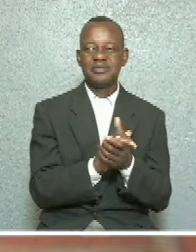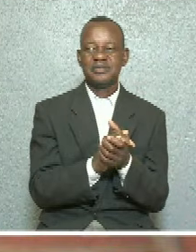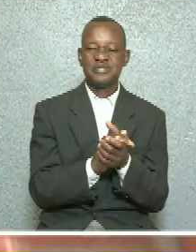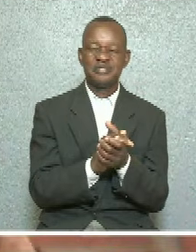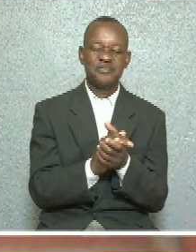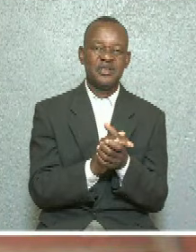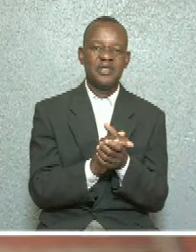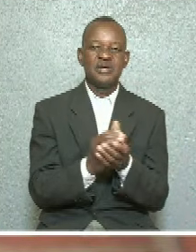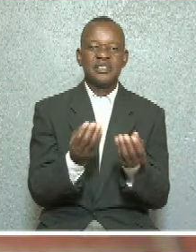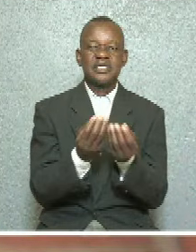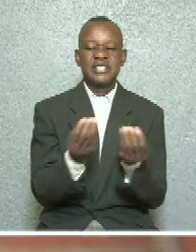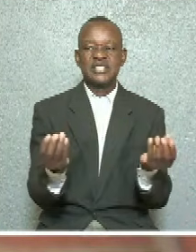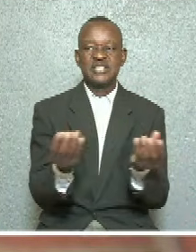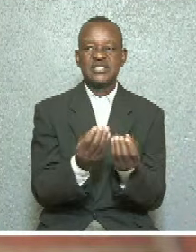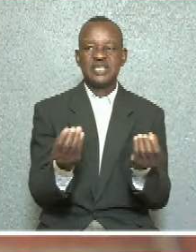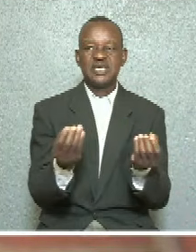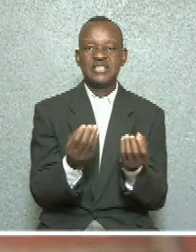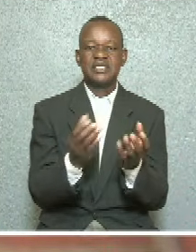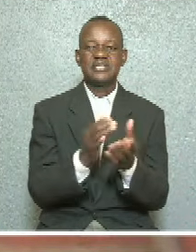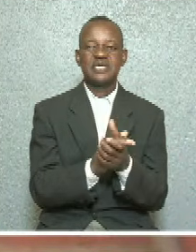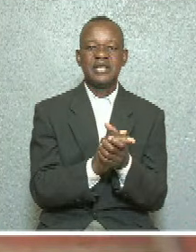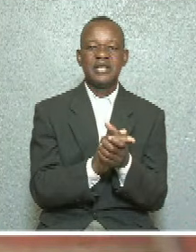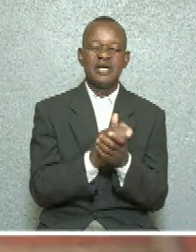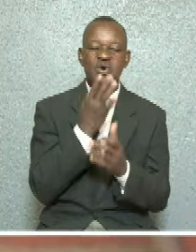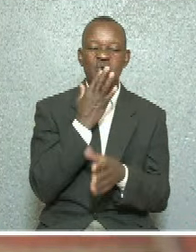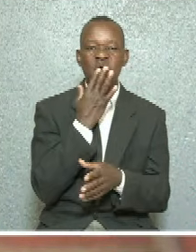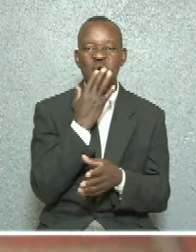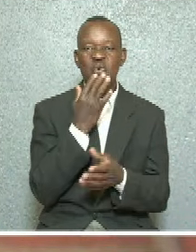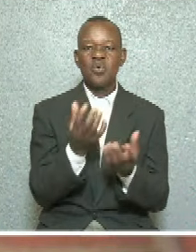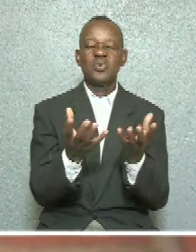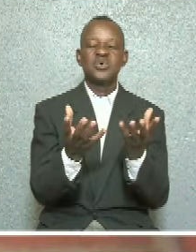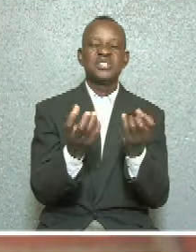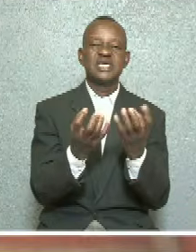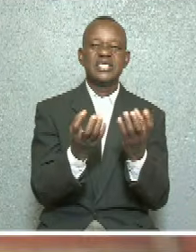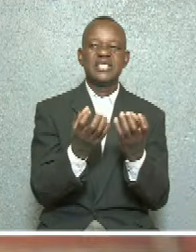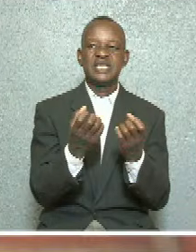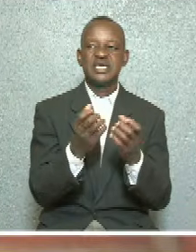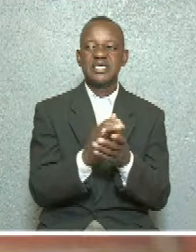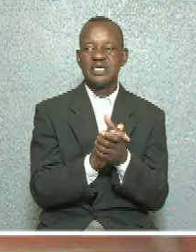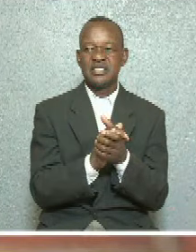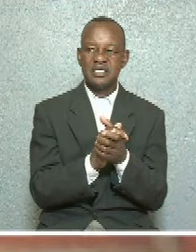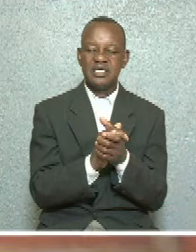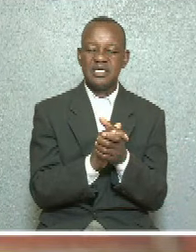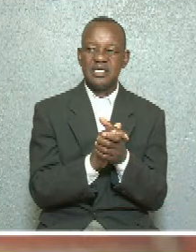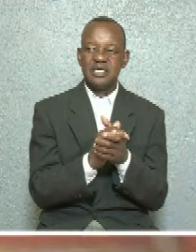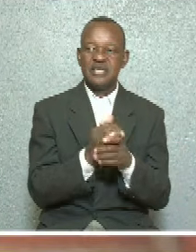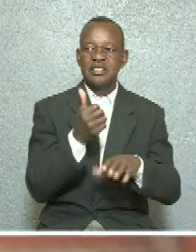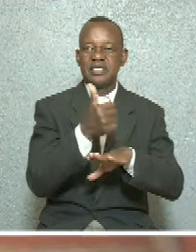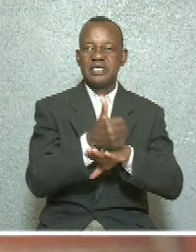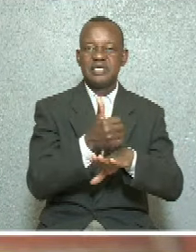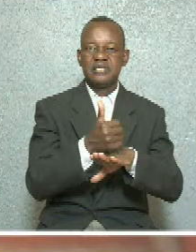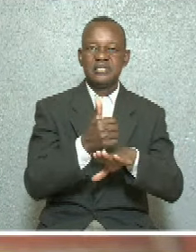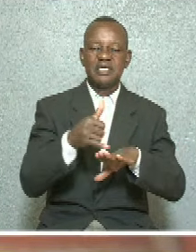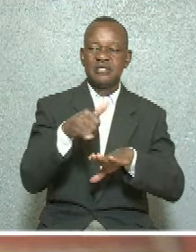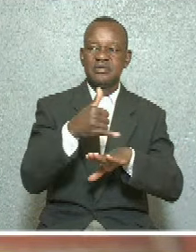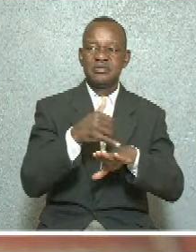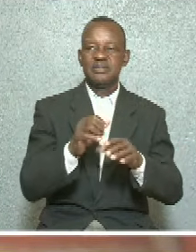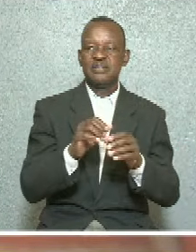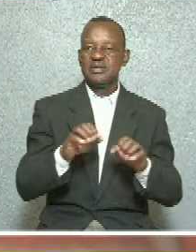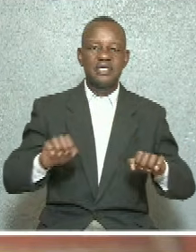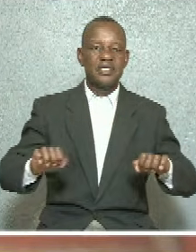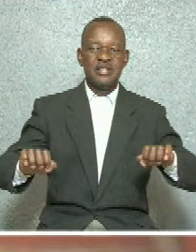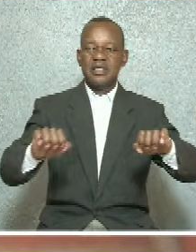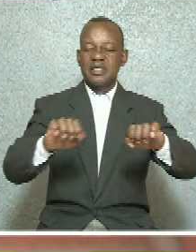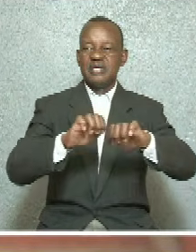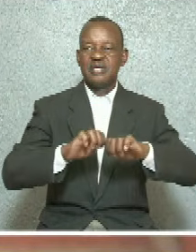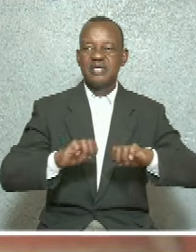space. You already heard the beautiful stories, even Janola's one. So the environment the child is coming from